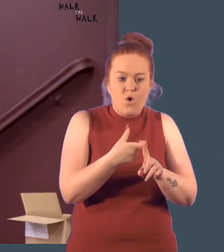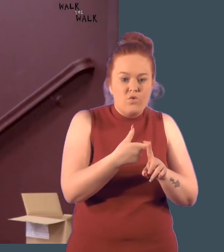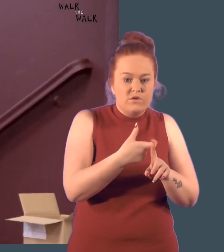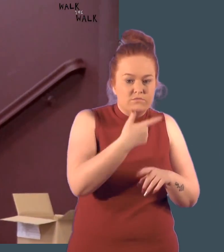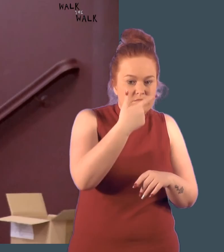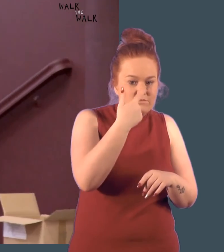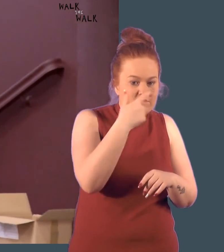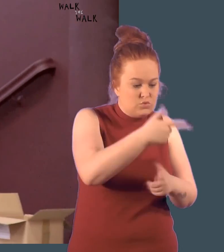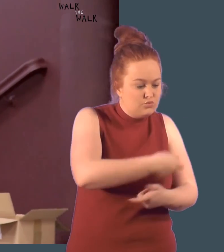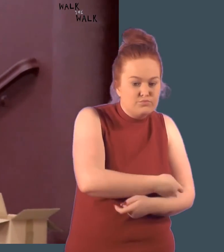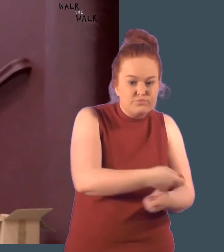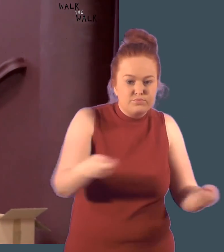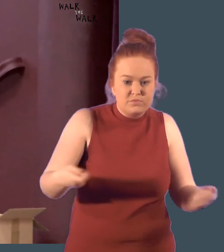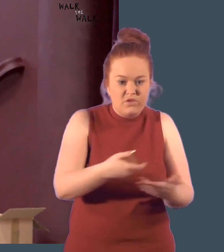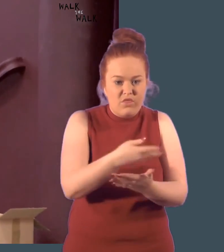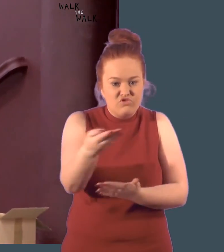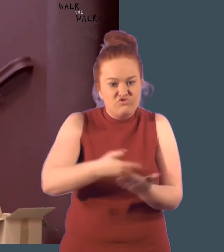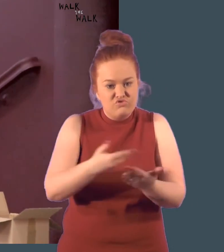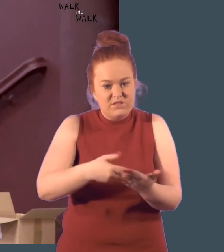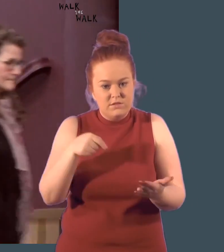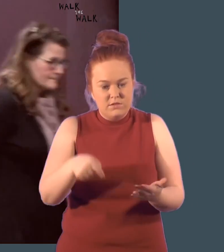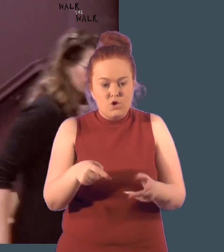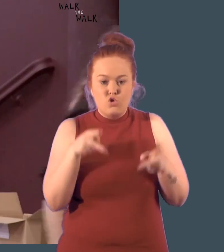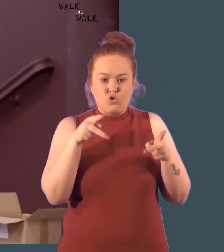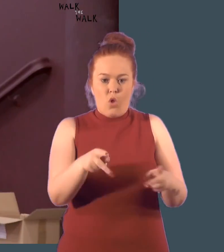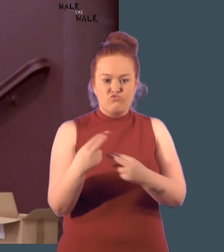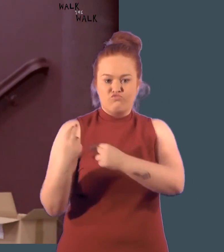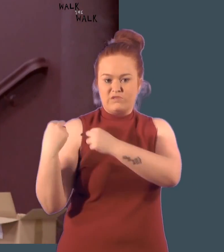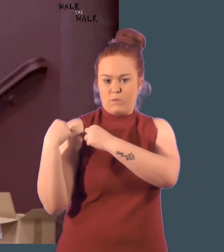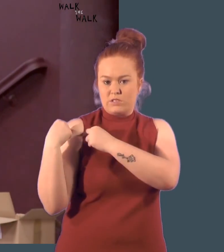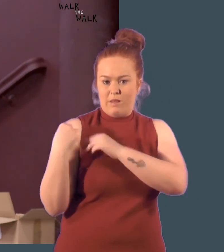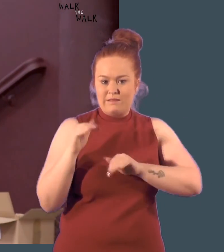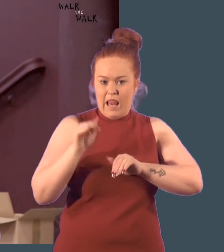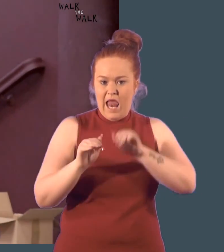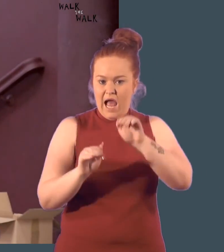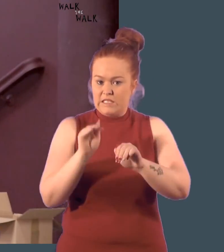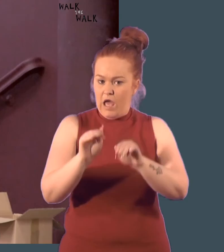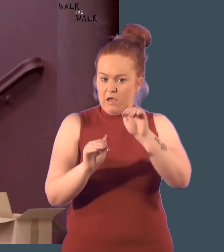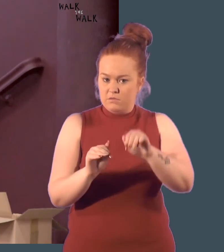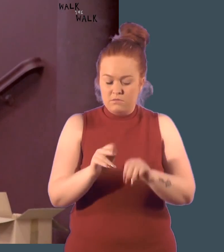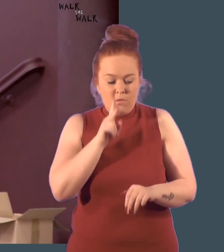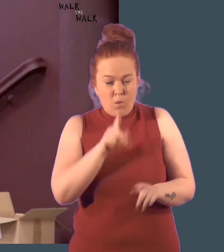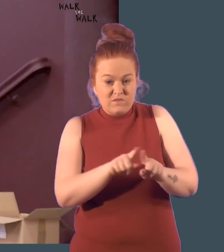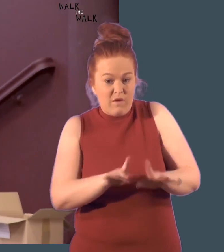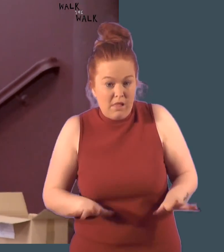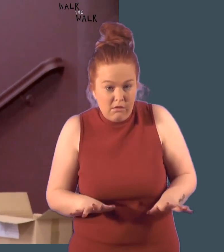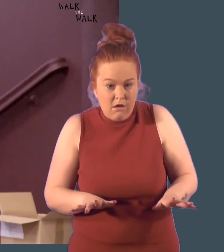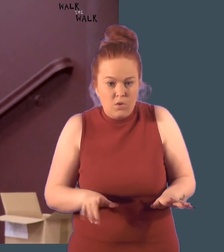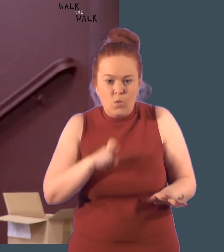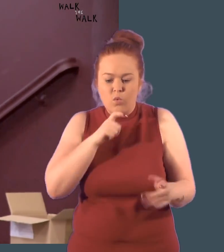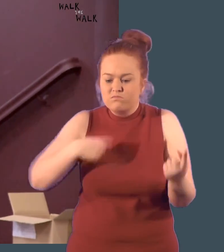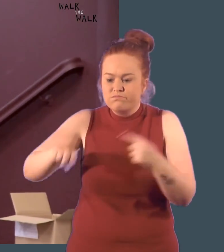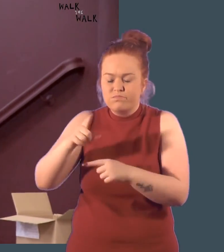this? This one's called the responsibility ladder. I know it will look familiar to you. It will probably look familiar to any of you who